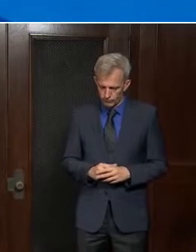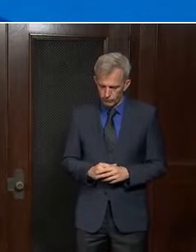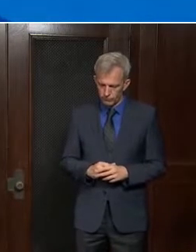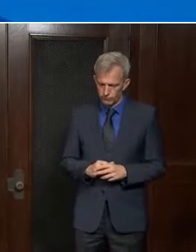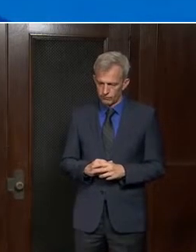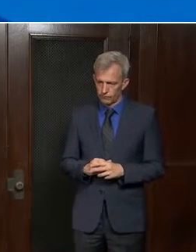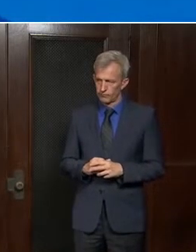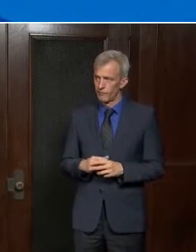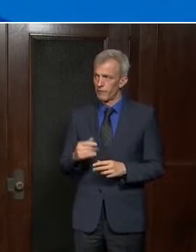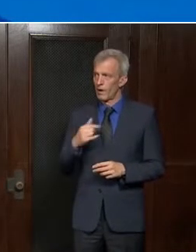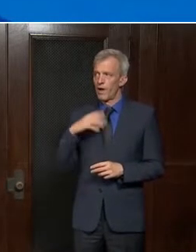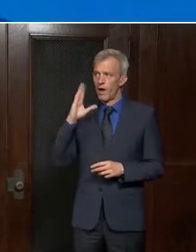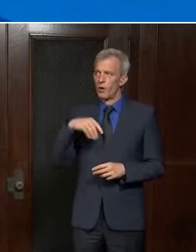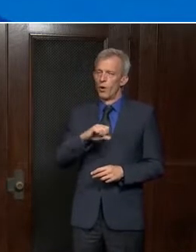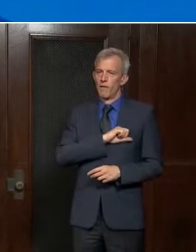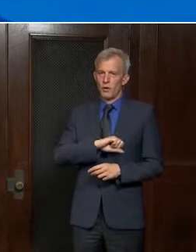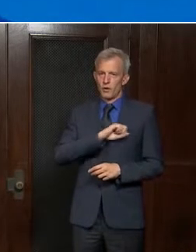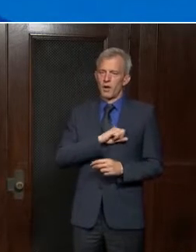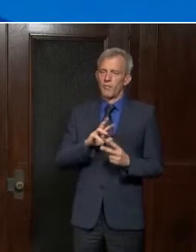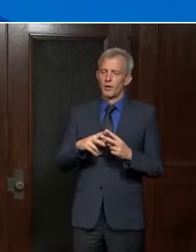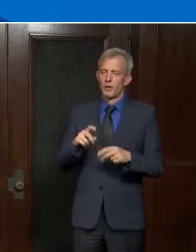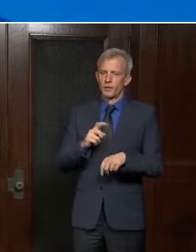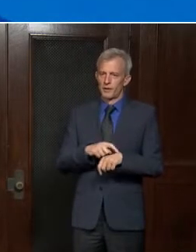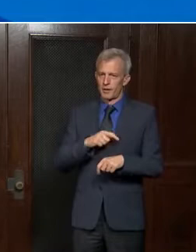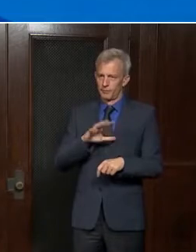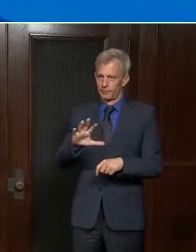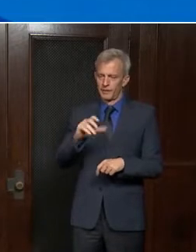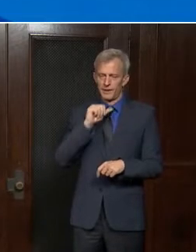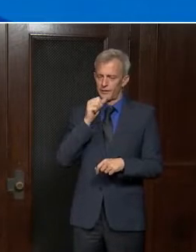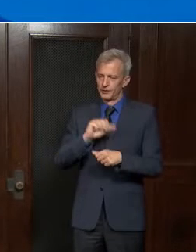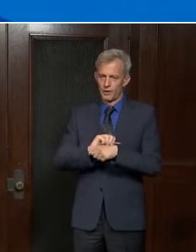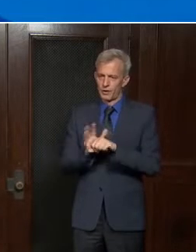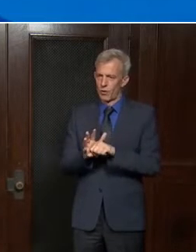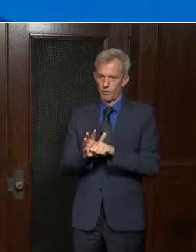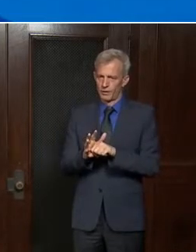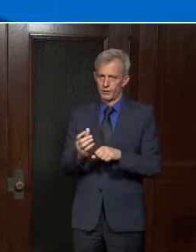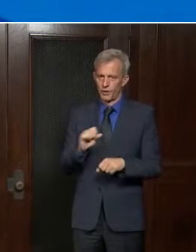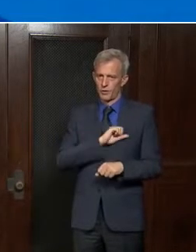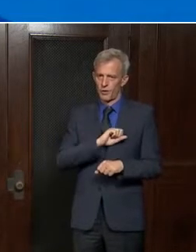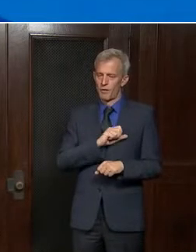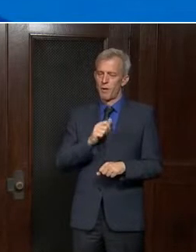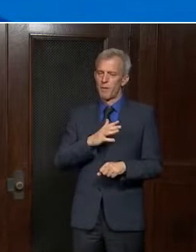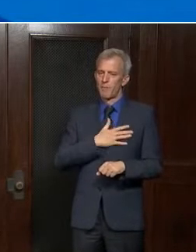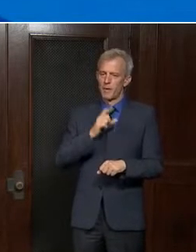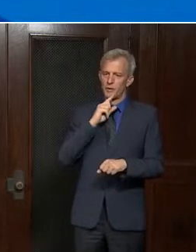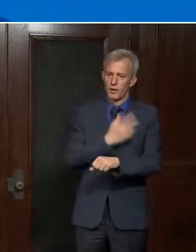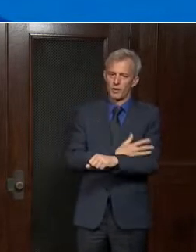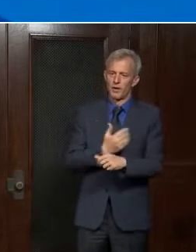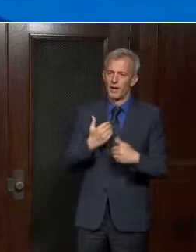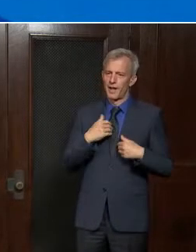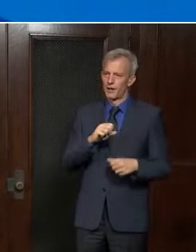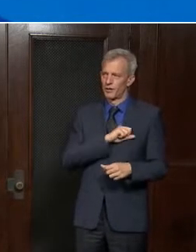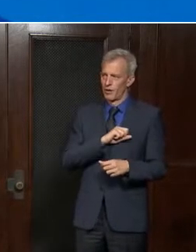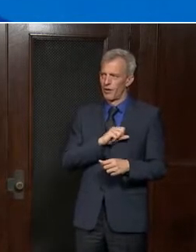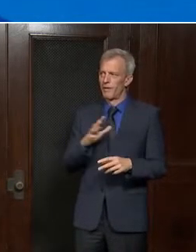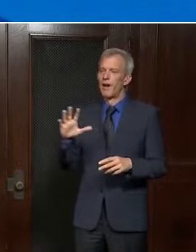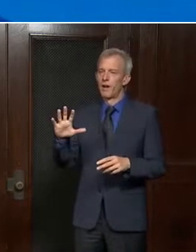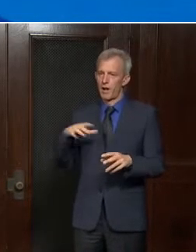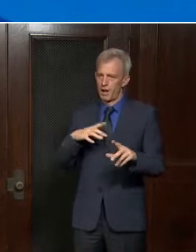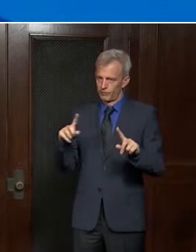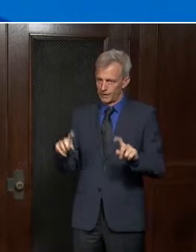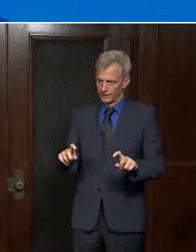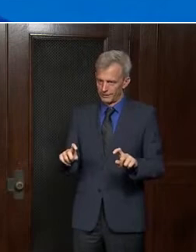reassure, I've coughed, I know, a couple times. I want to reassure people this is not a COVID-19 cough. My daughter had a cough, and I caught it a couple days ago, was tested, and I'm